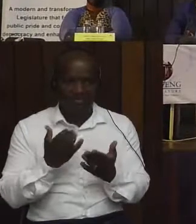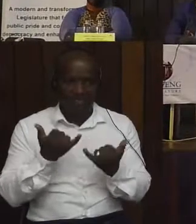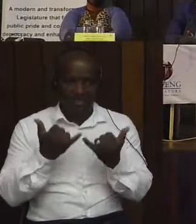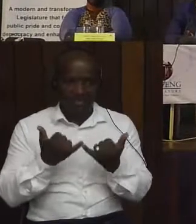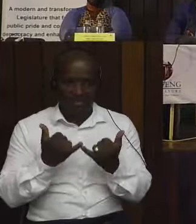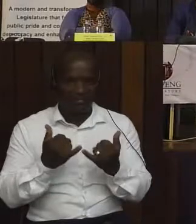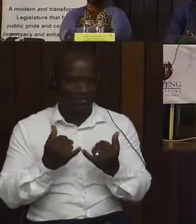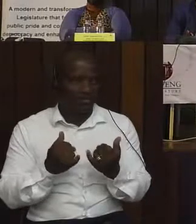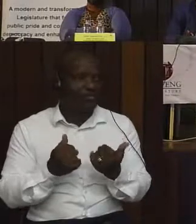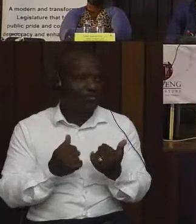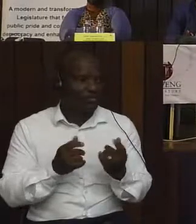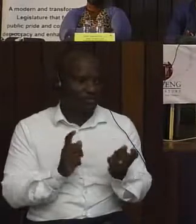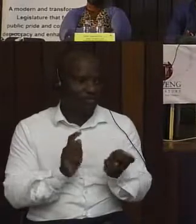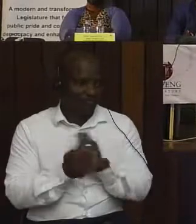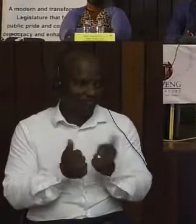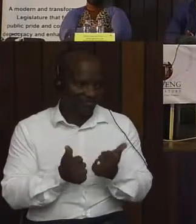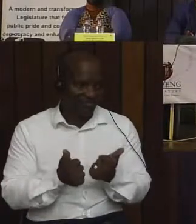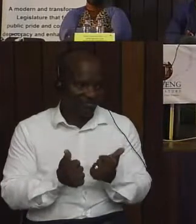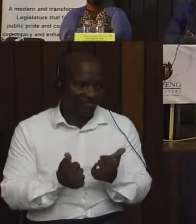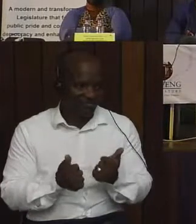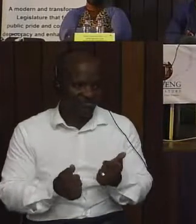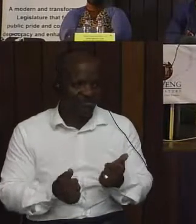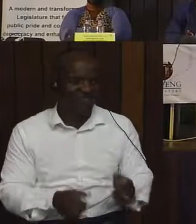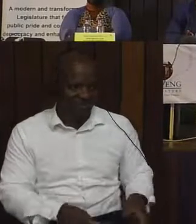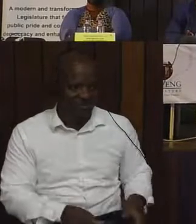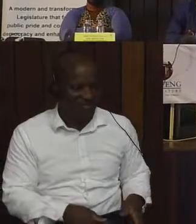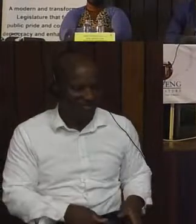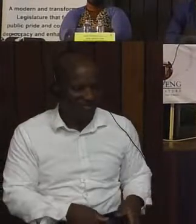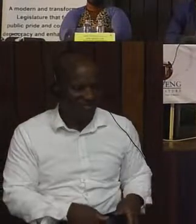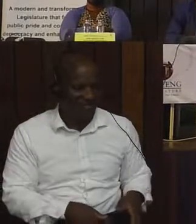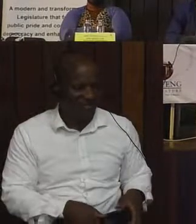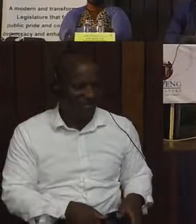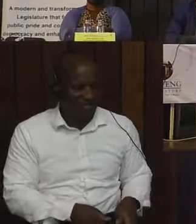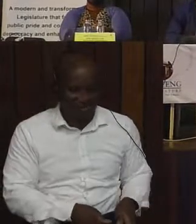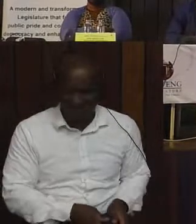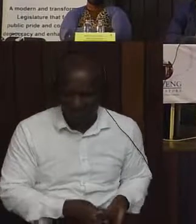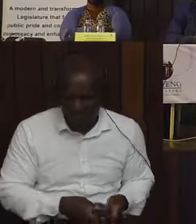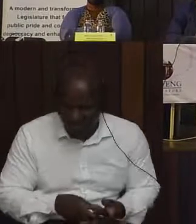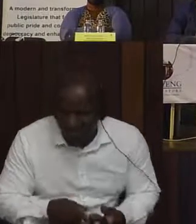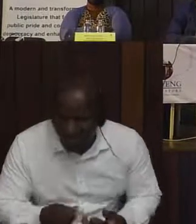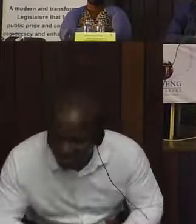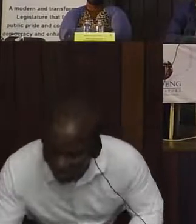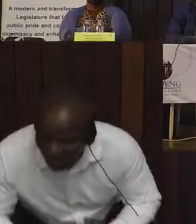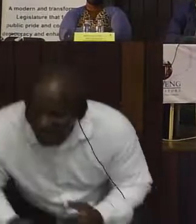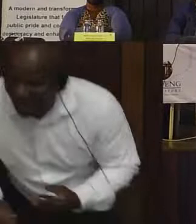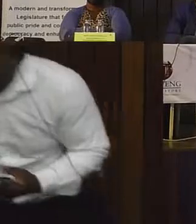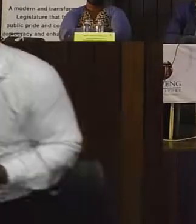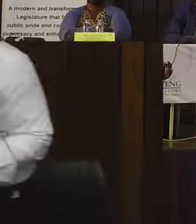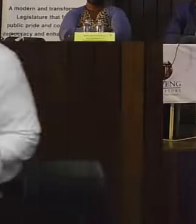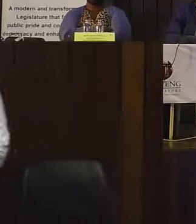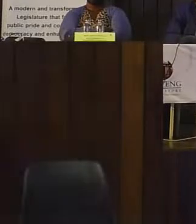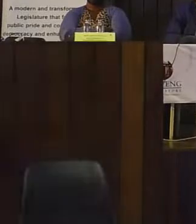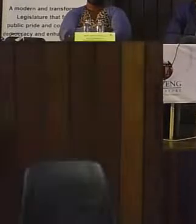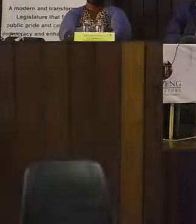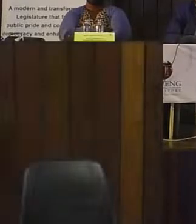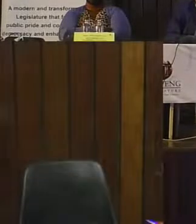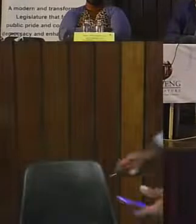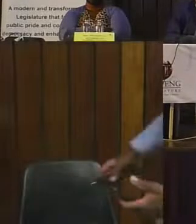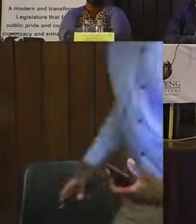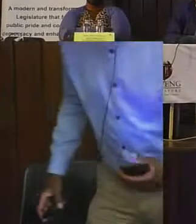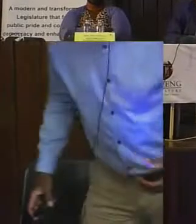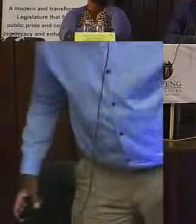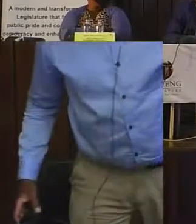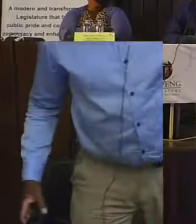hopefully be able to answer when we hand over to them just now. So let me just check with members if there's